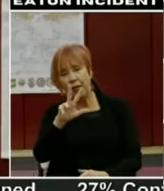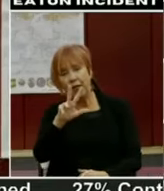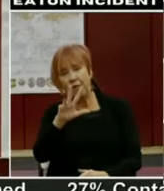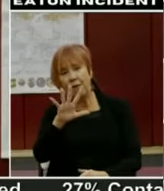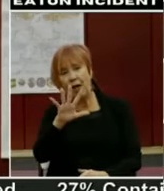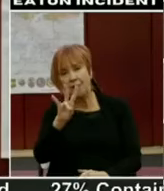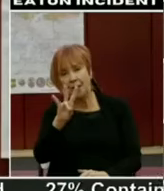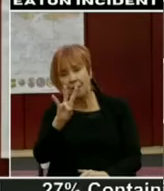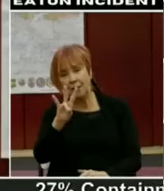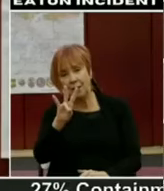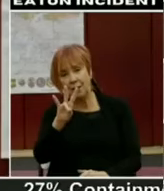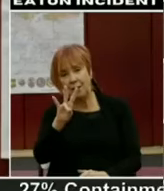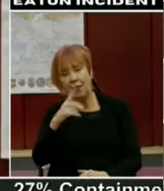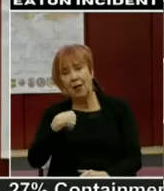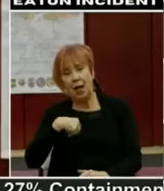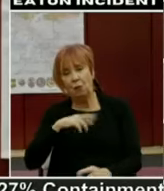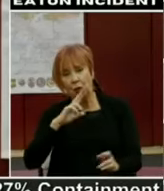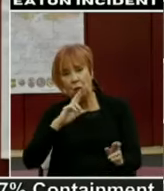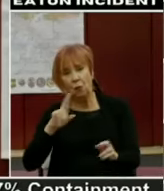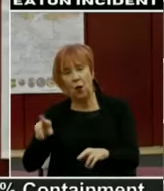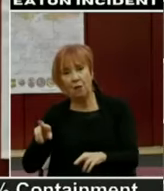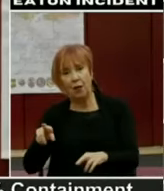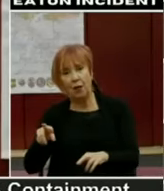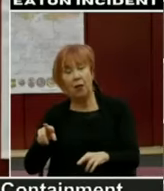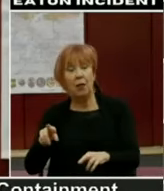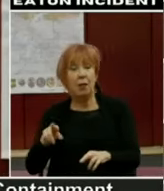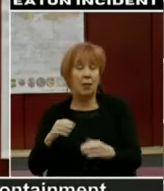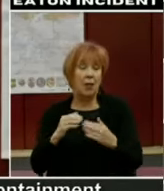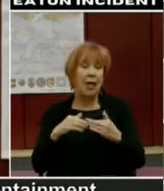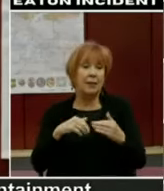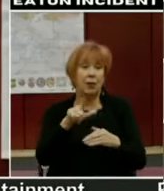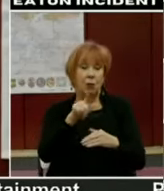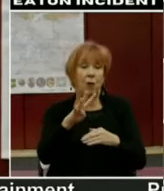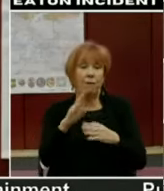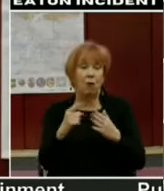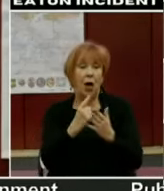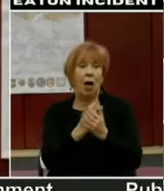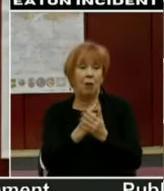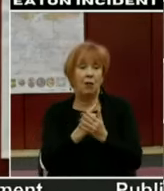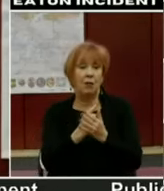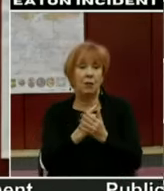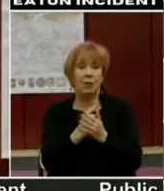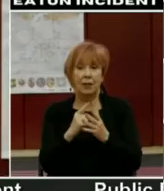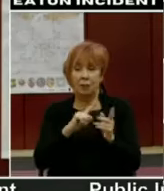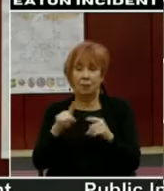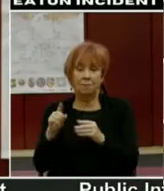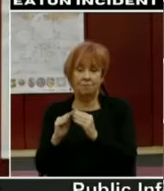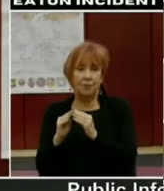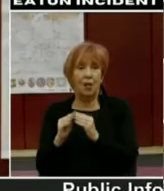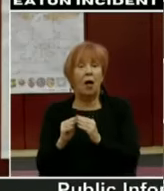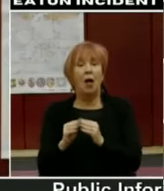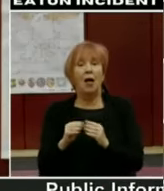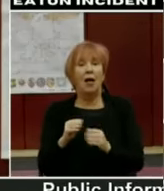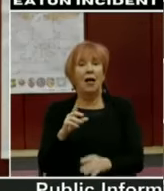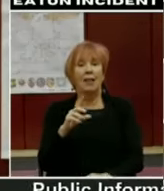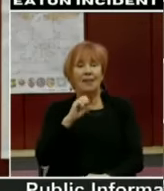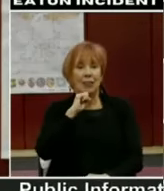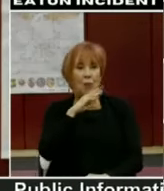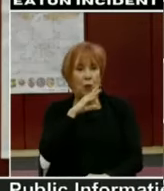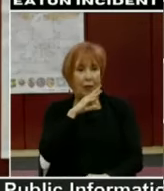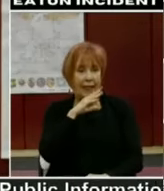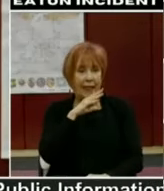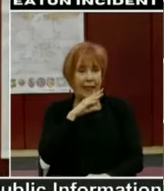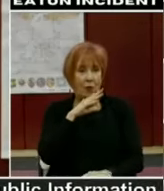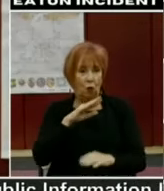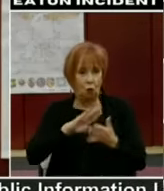1-800-675-4357. We will respond within 24 hours to that notice. Debris removal is a question that a lot of